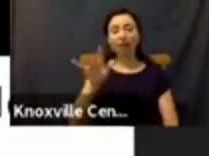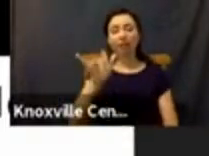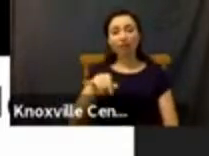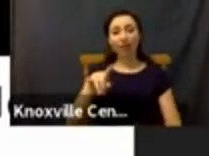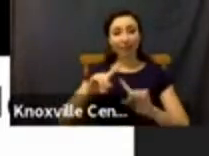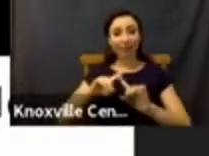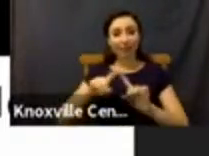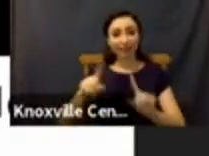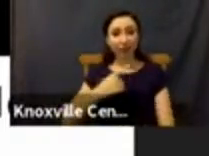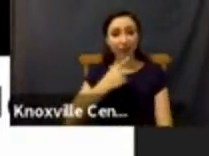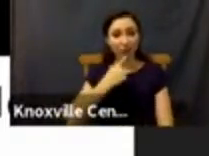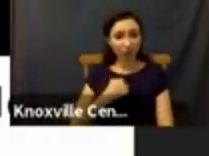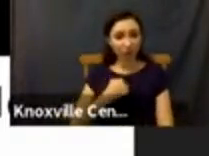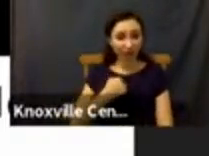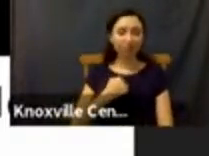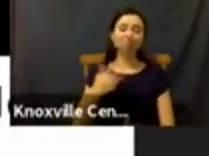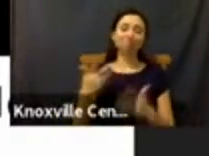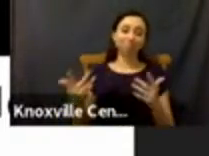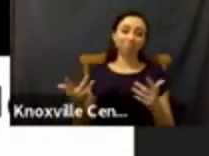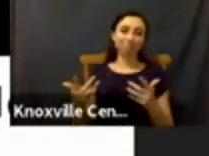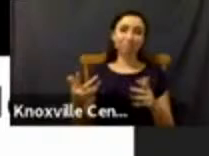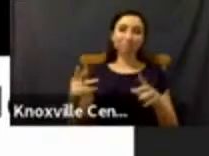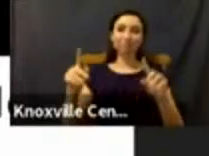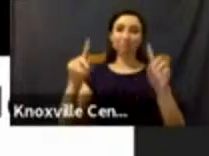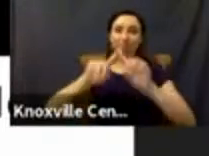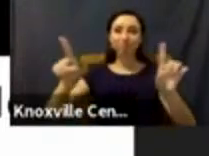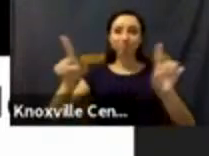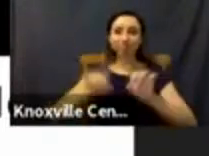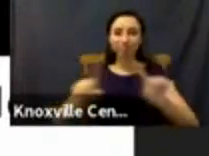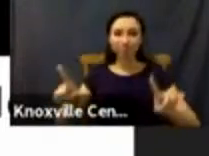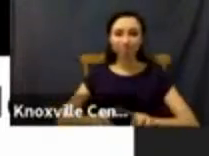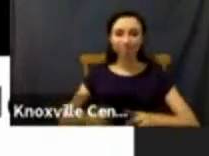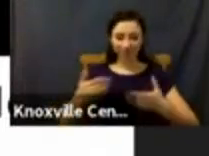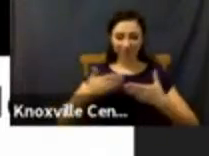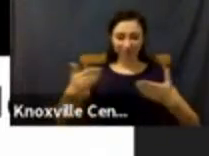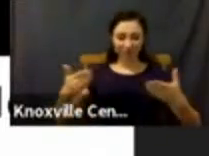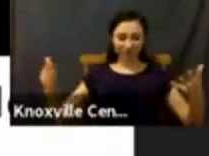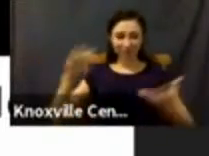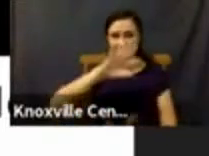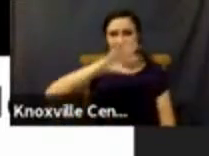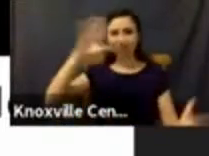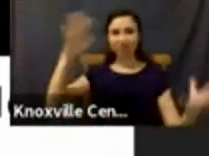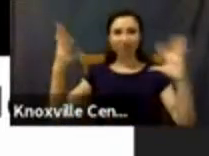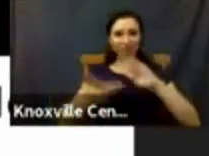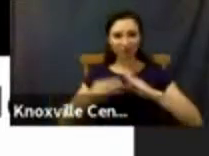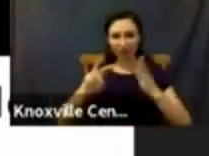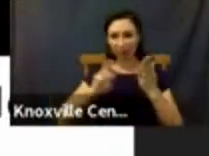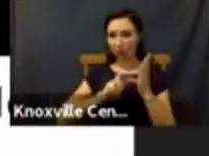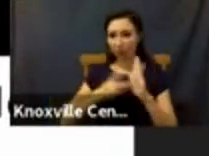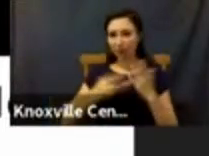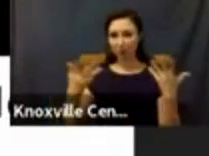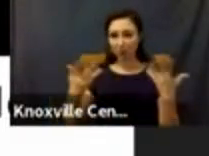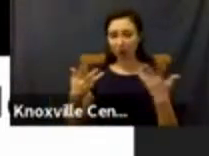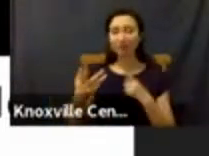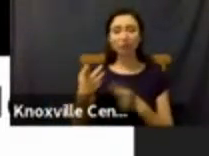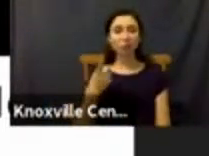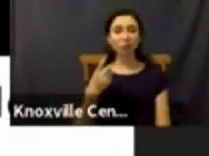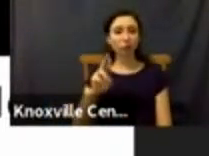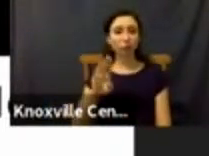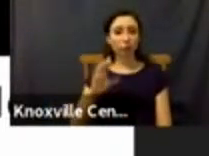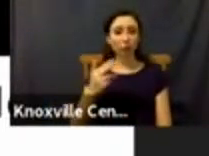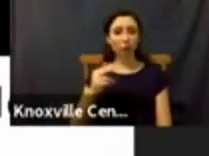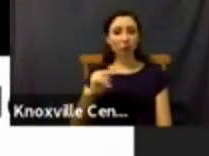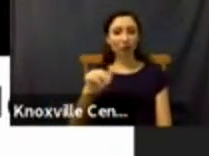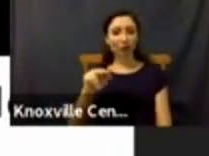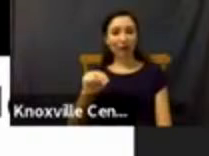than a red. And so it's all these taken together. But Dr. Buchanan, I'm not going to promise that in 2 weeks I'm going to come